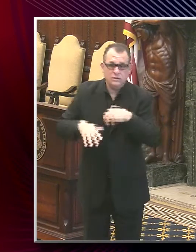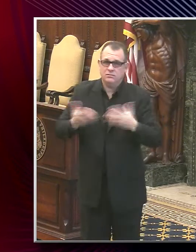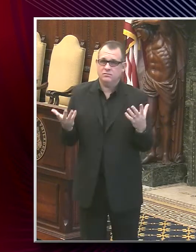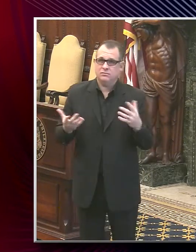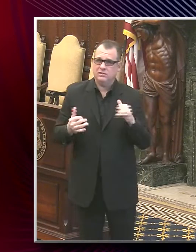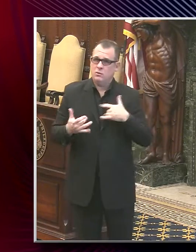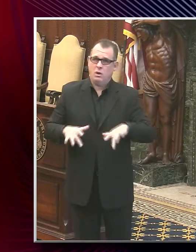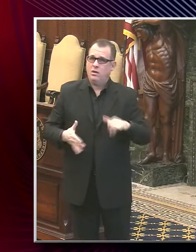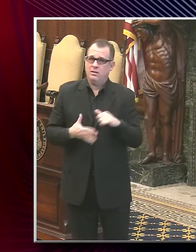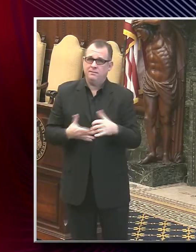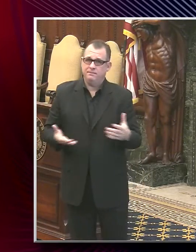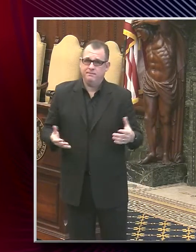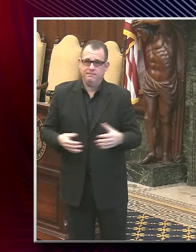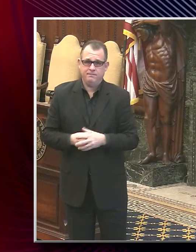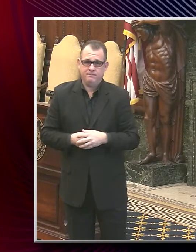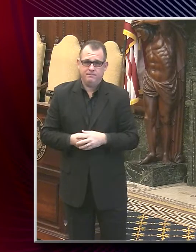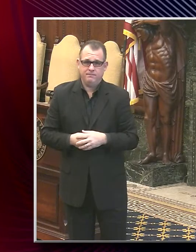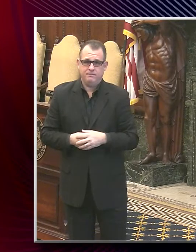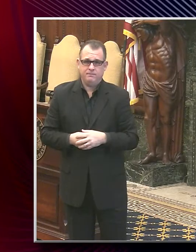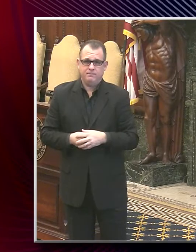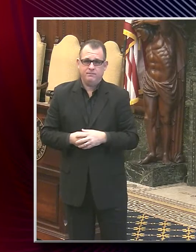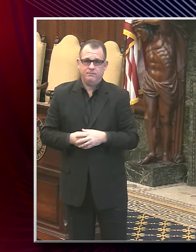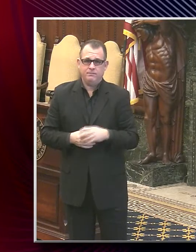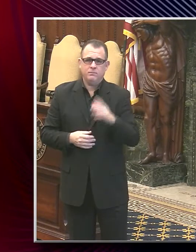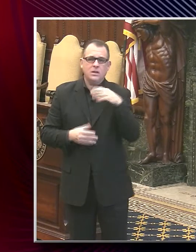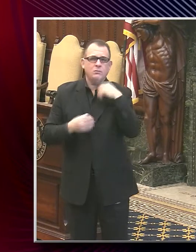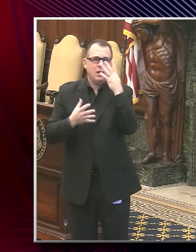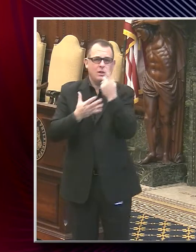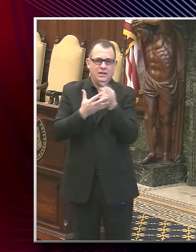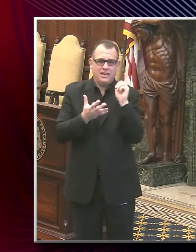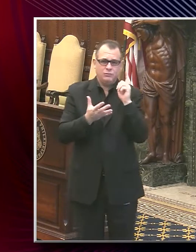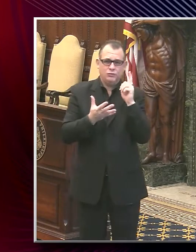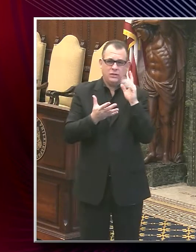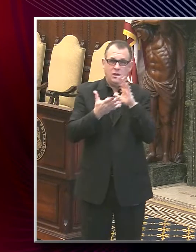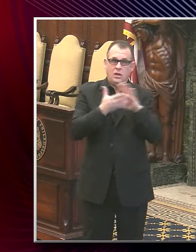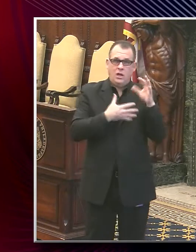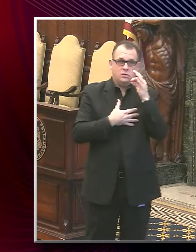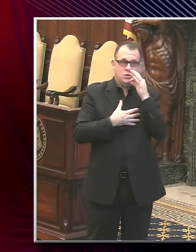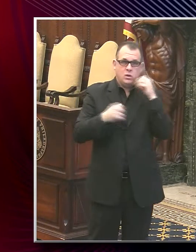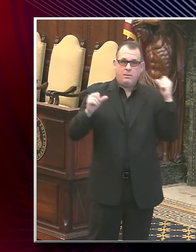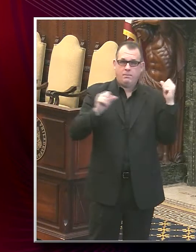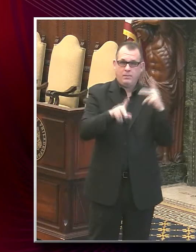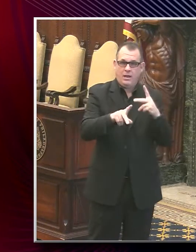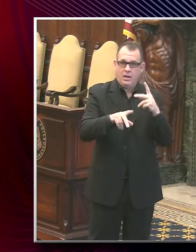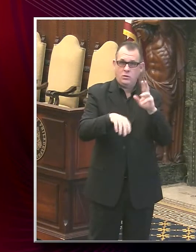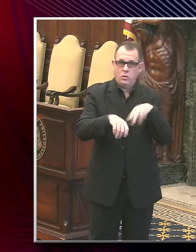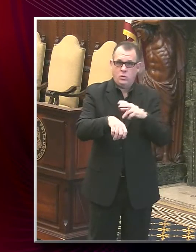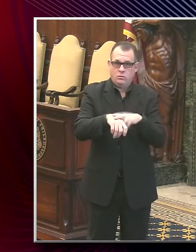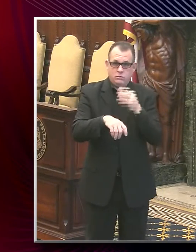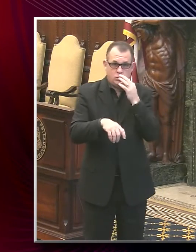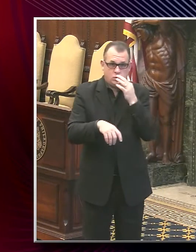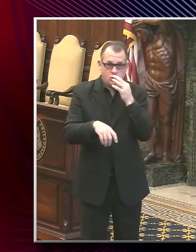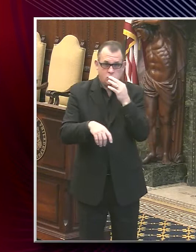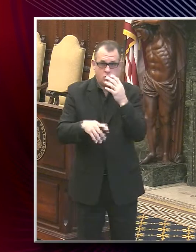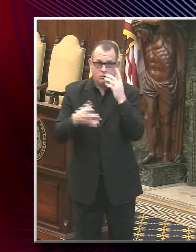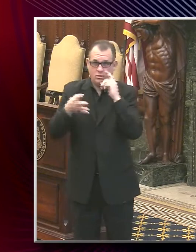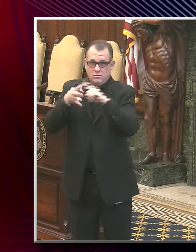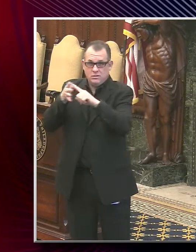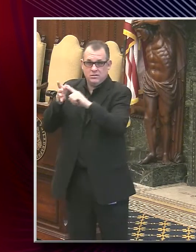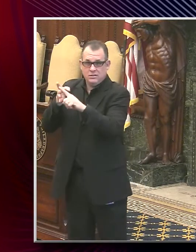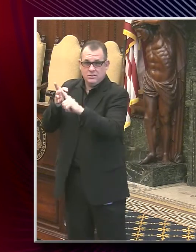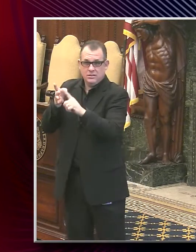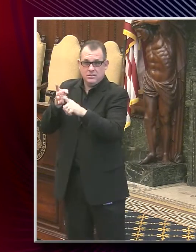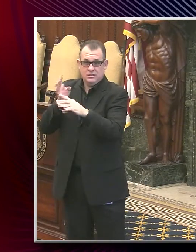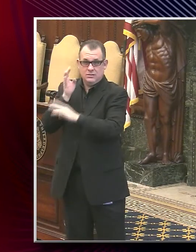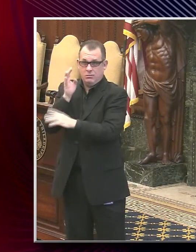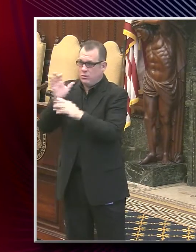Now, one other concern that I mentioned last week, I want to remind people this week. College students will be returning to Philadelphia very soon. In early September, we